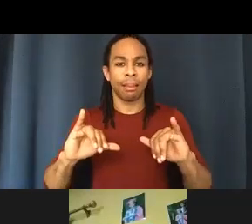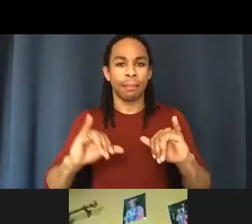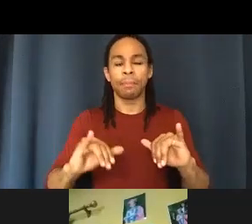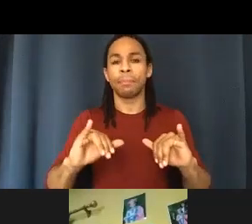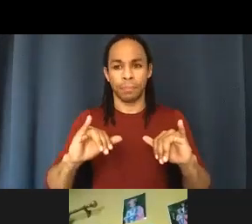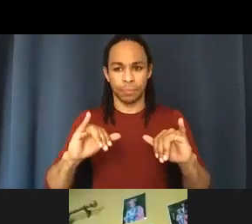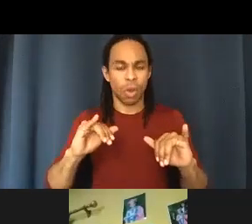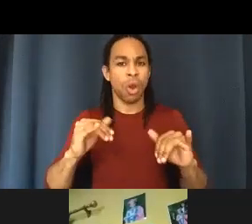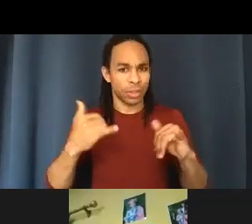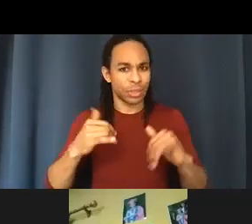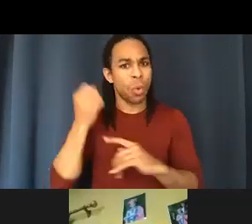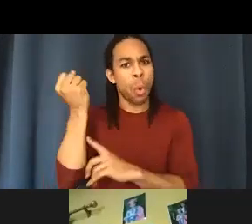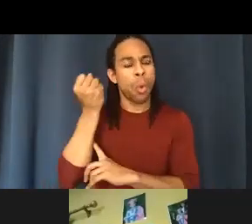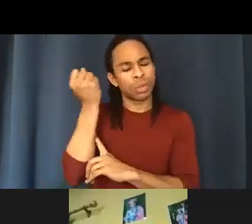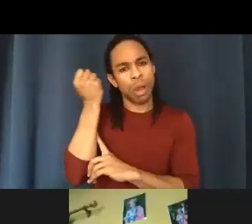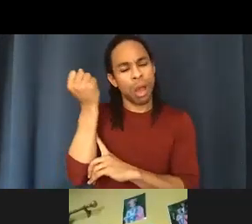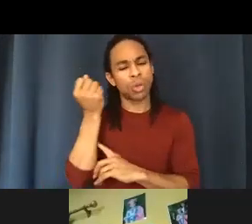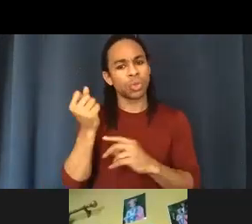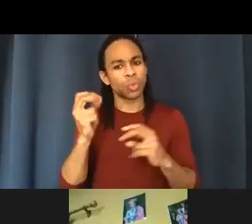on to issues of